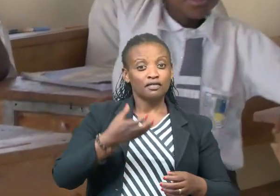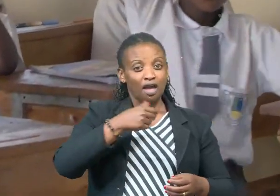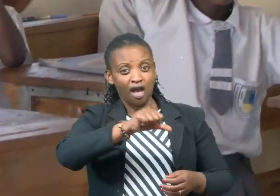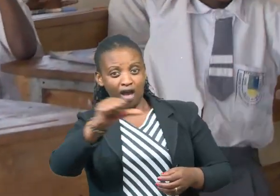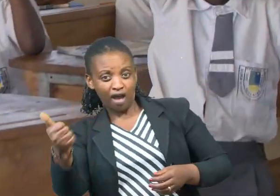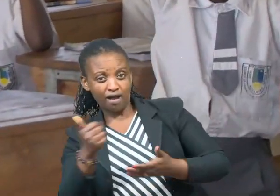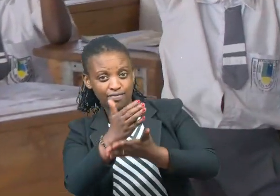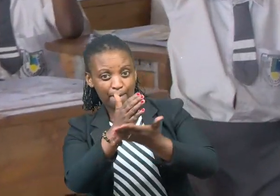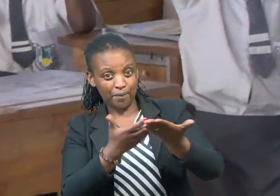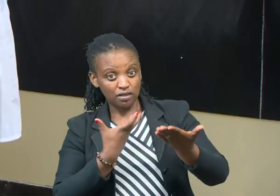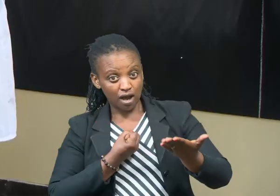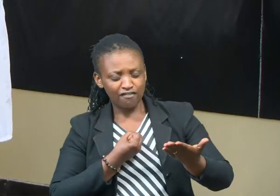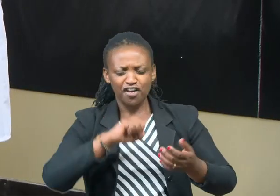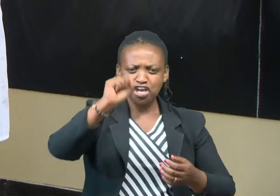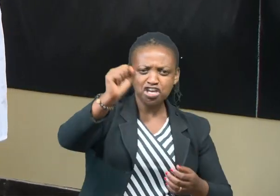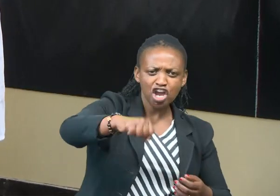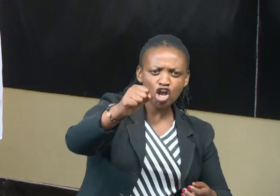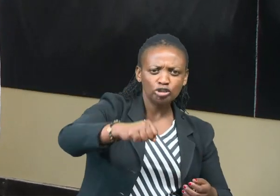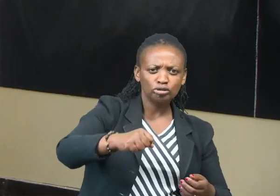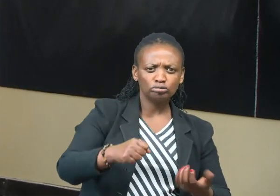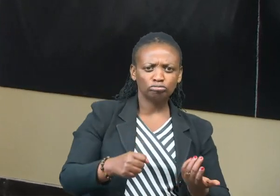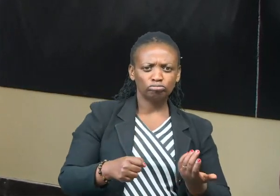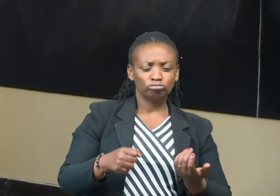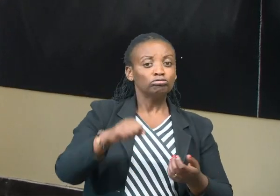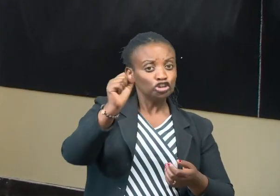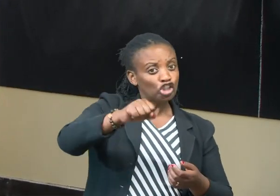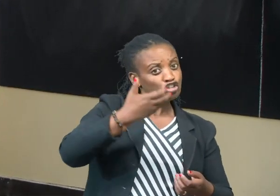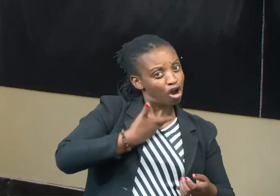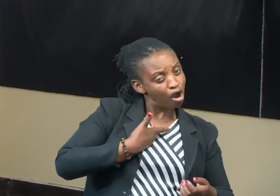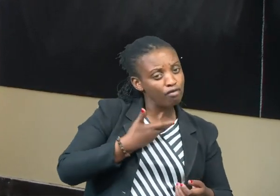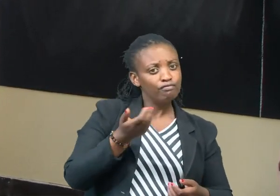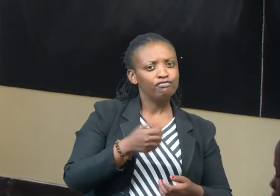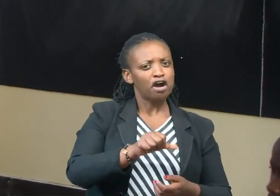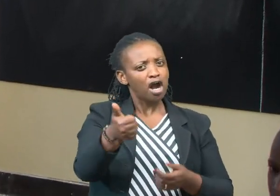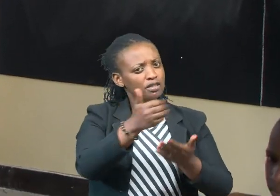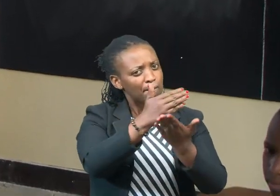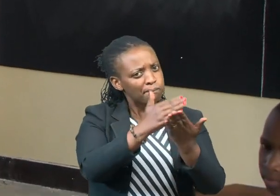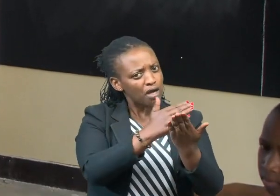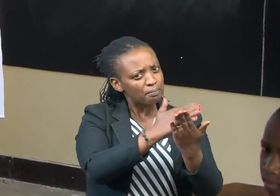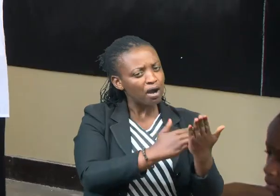Do we have another part? Yes. No. Sure. Yes.